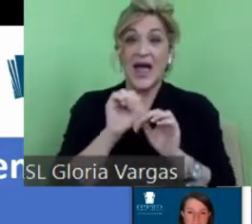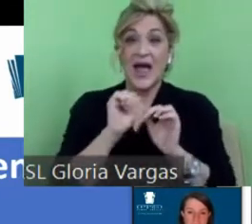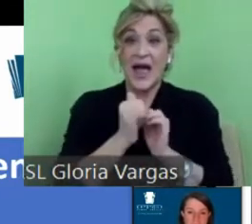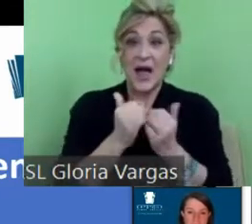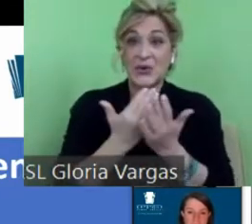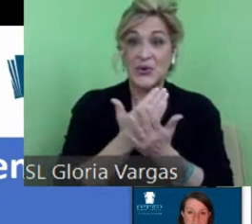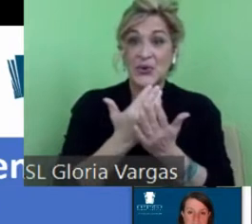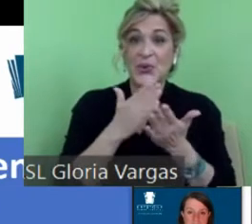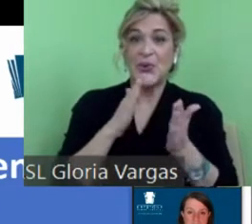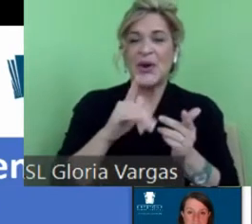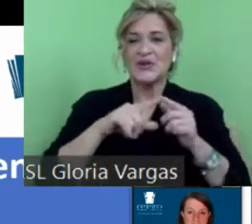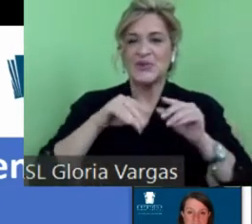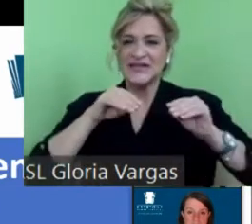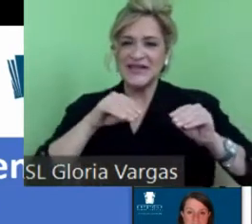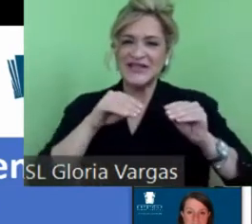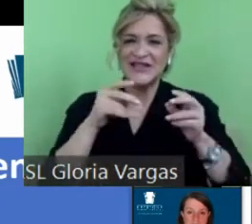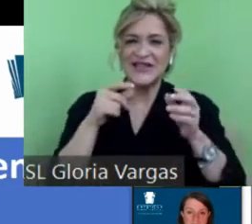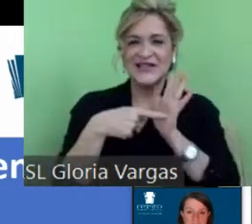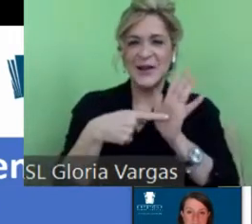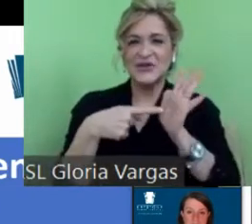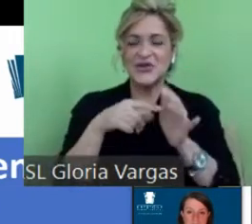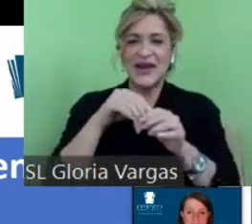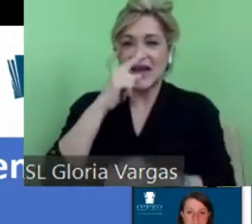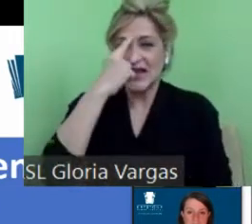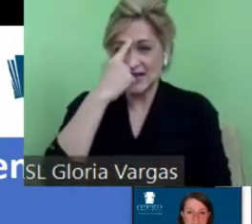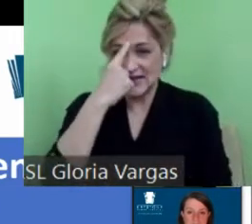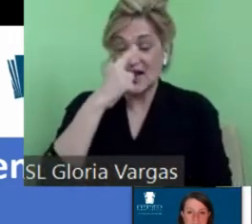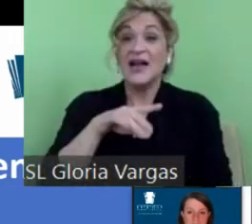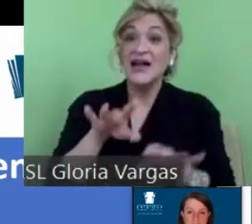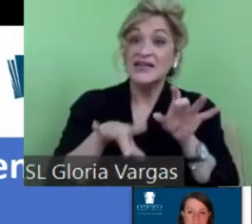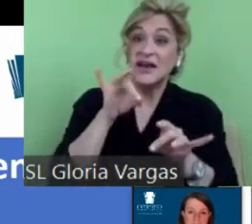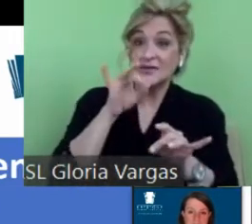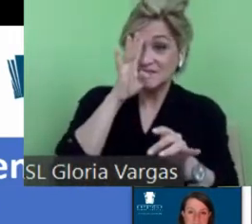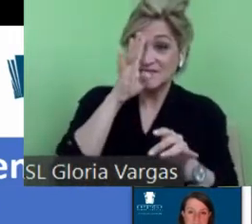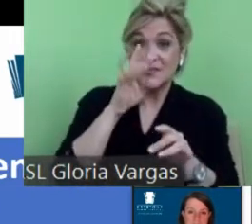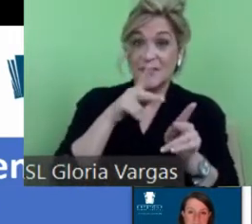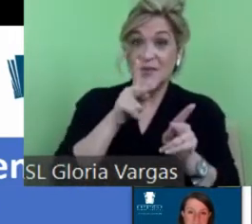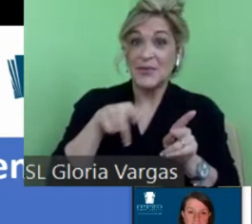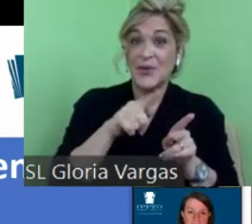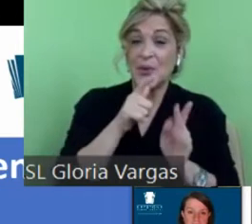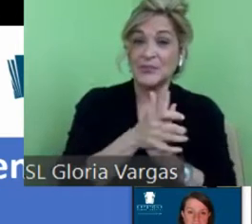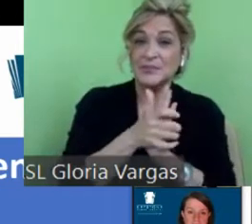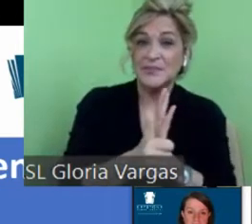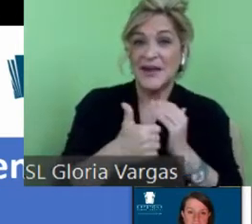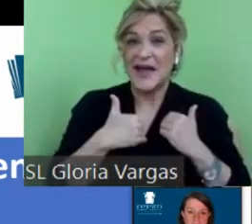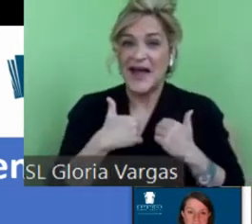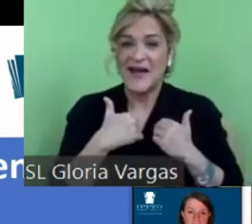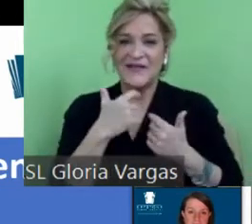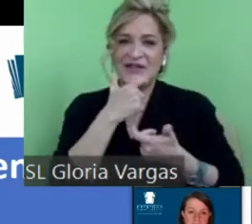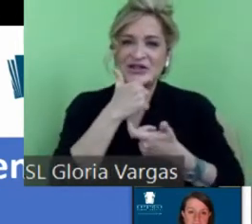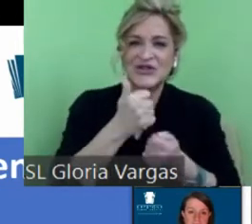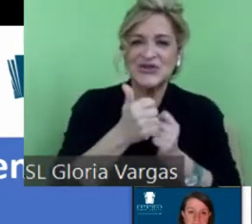and demonstrating in India involve discovering people's gifts, interests, and talents,